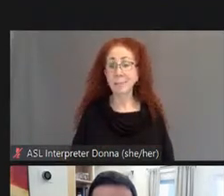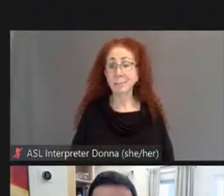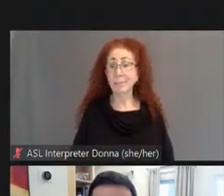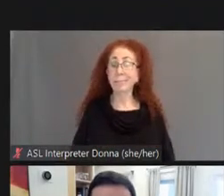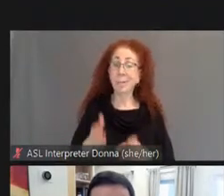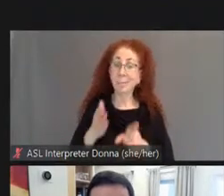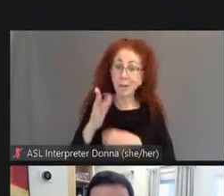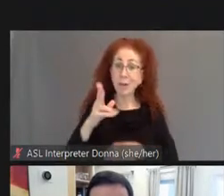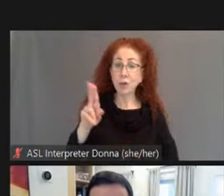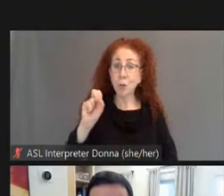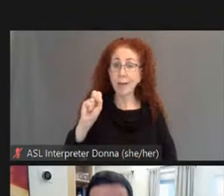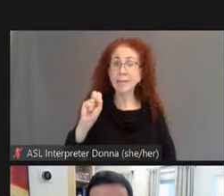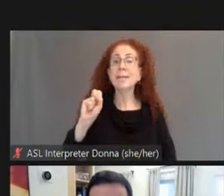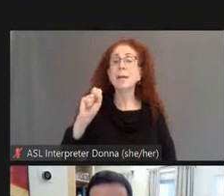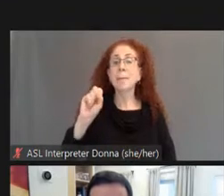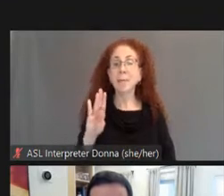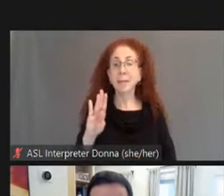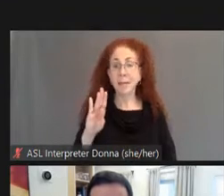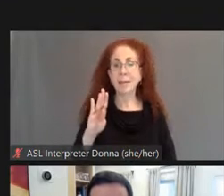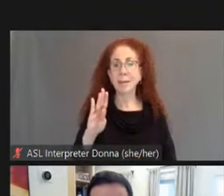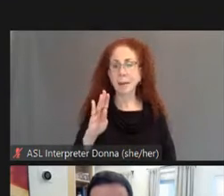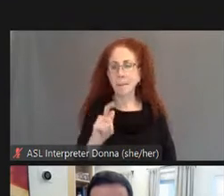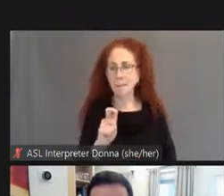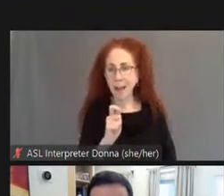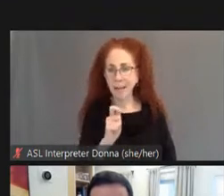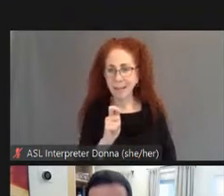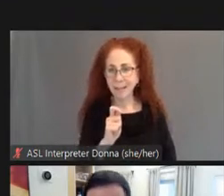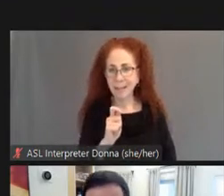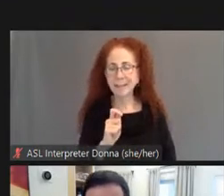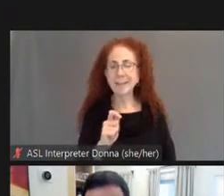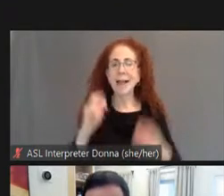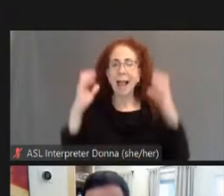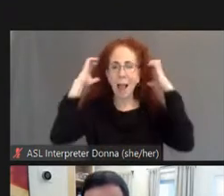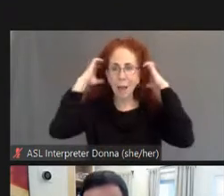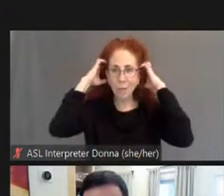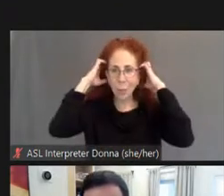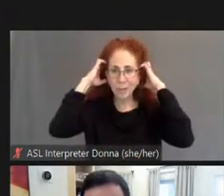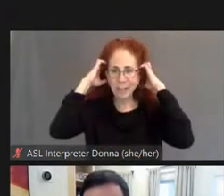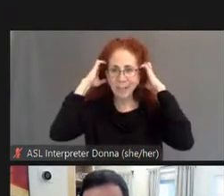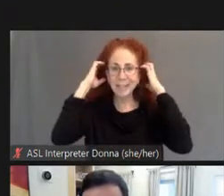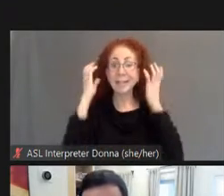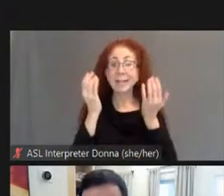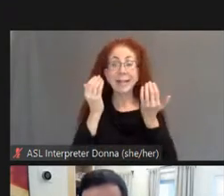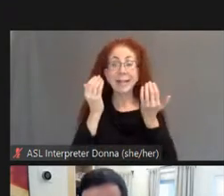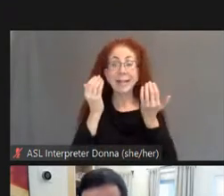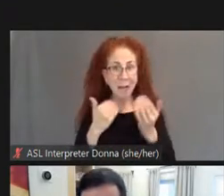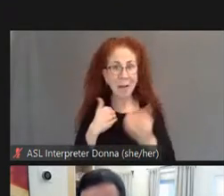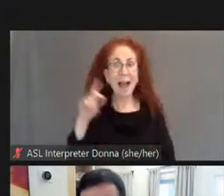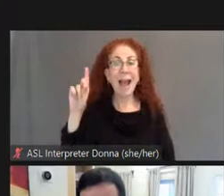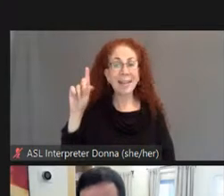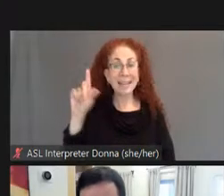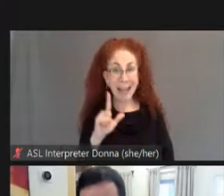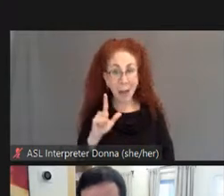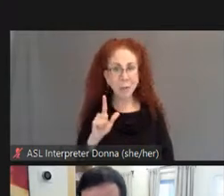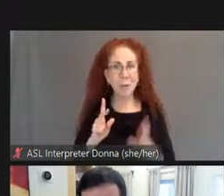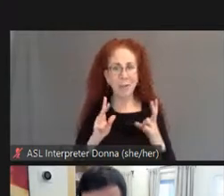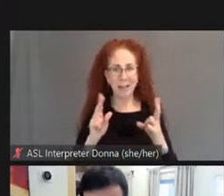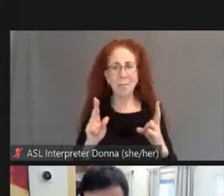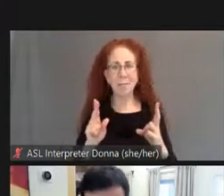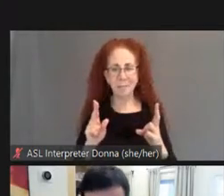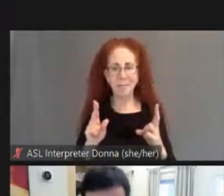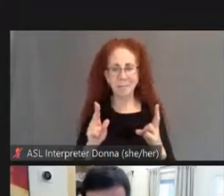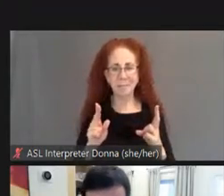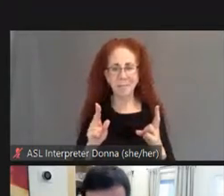professional USB mic and headphones, where now I download the clip